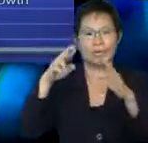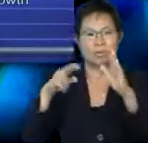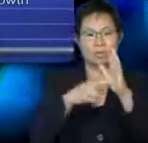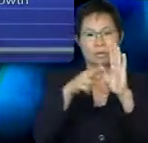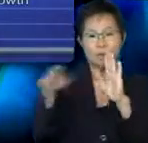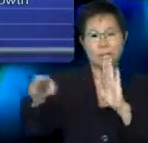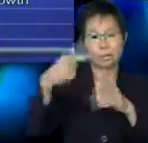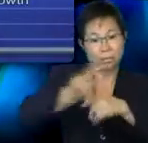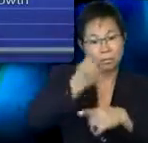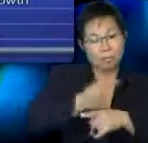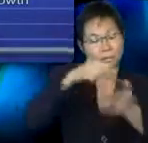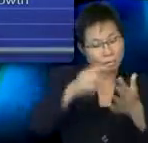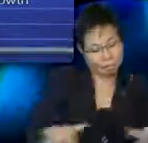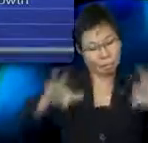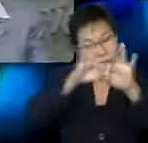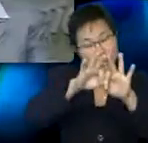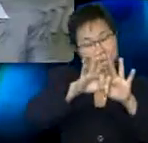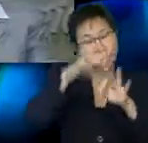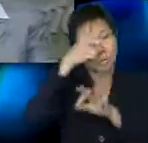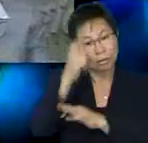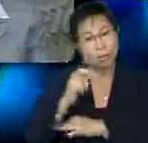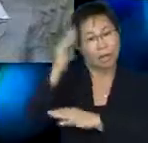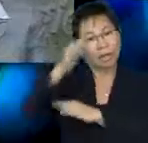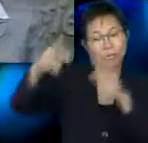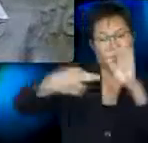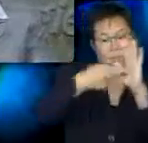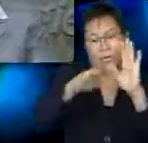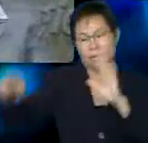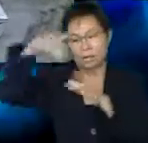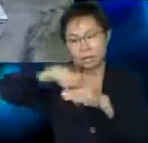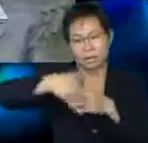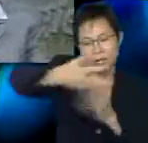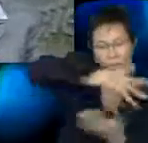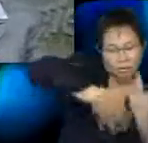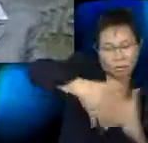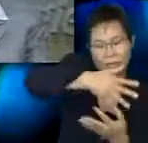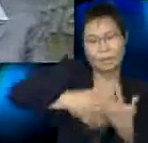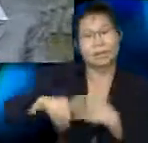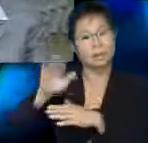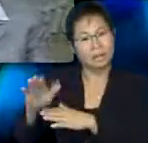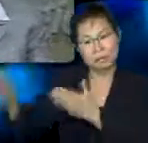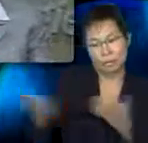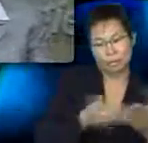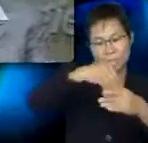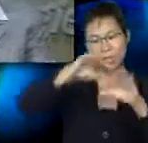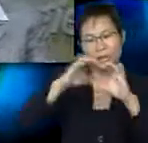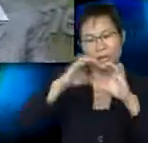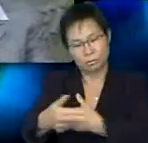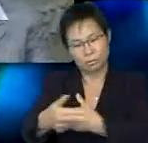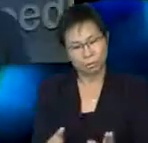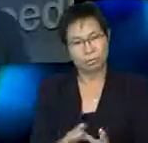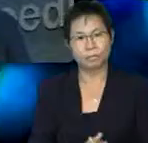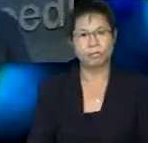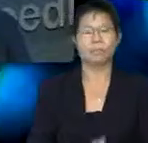is important simply because it will be reflected in the interactions that he brings into the